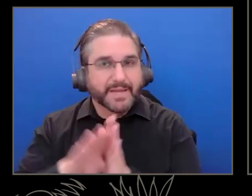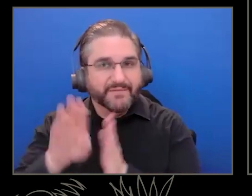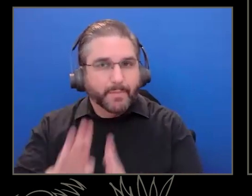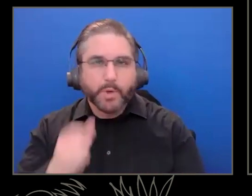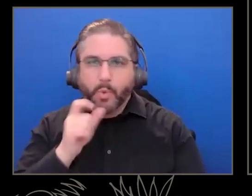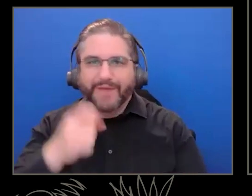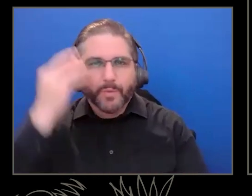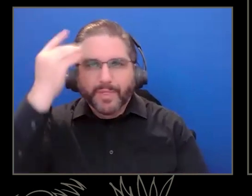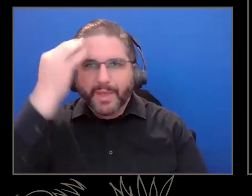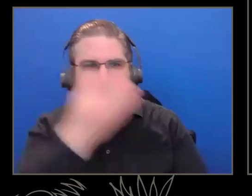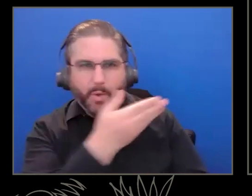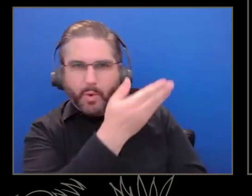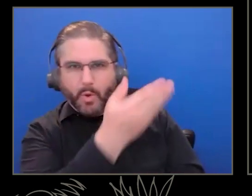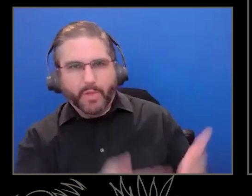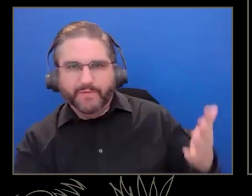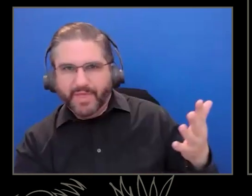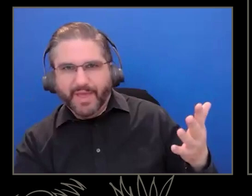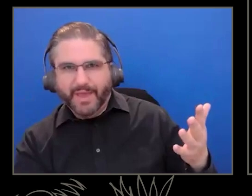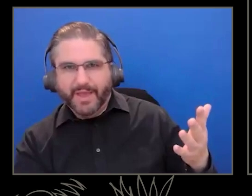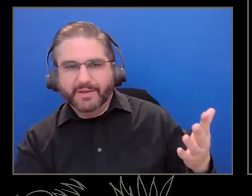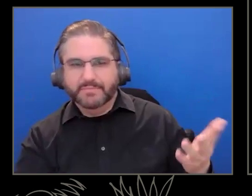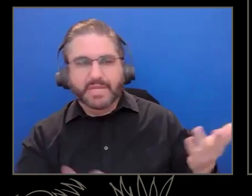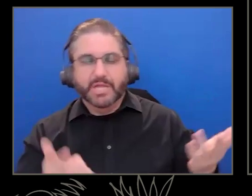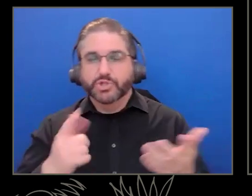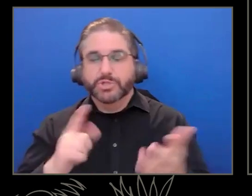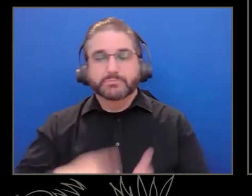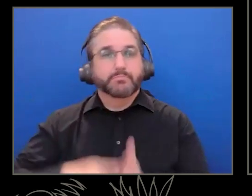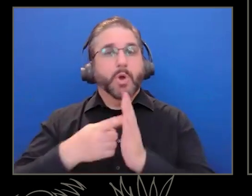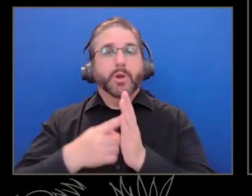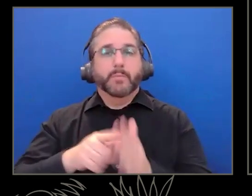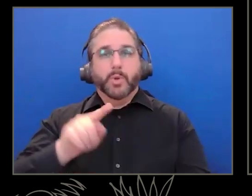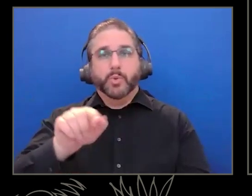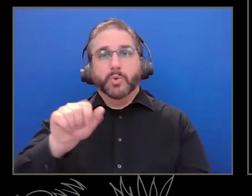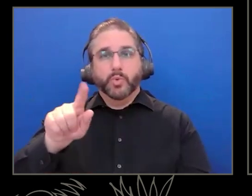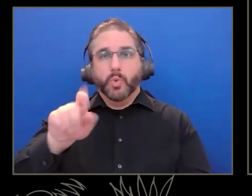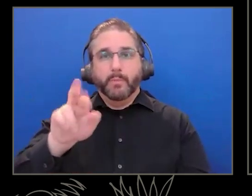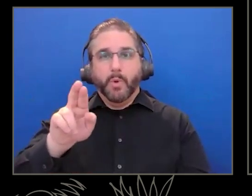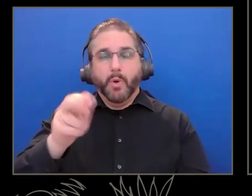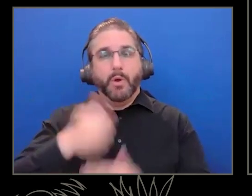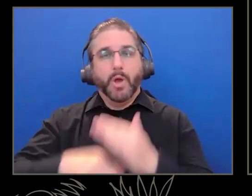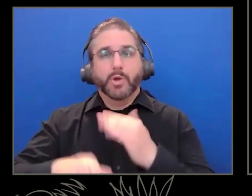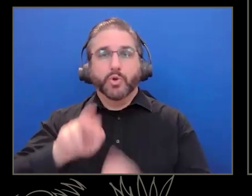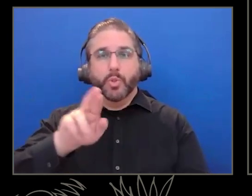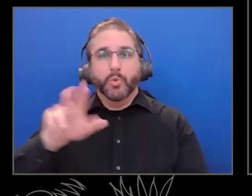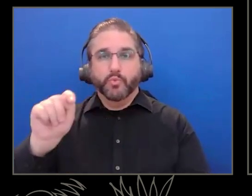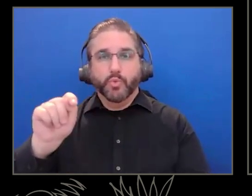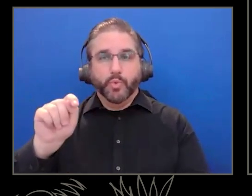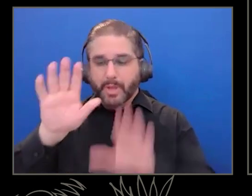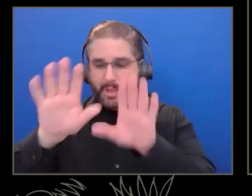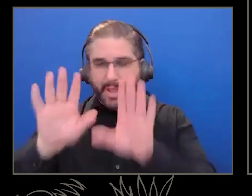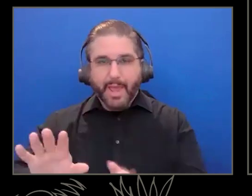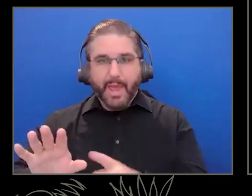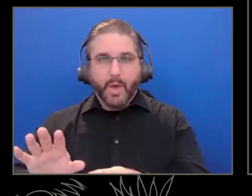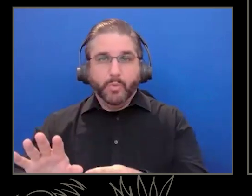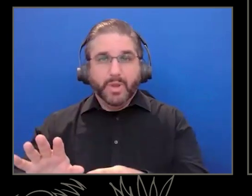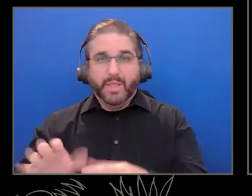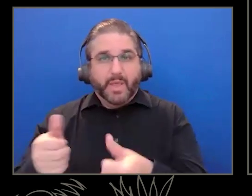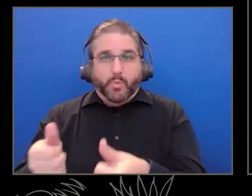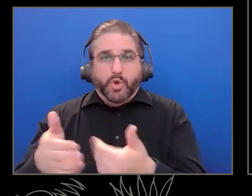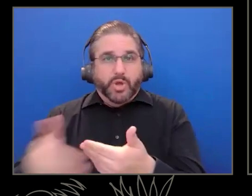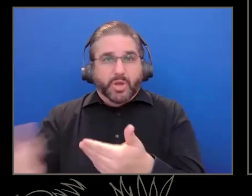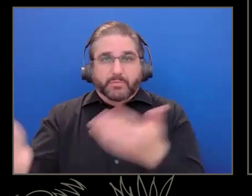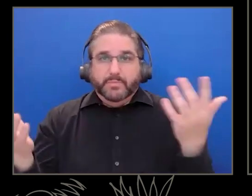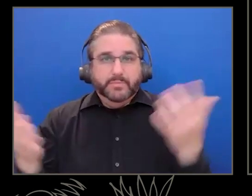all of this, luckily. They just mount toolbar in their root layouts, and they should be good to go. So easy